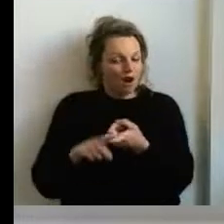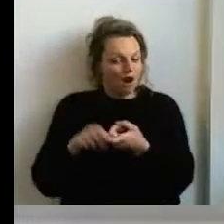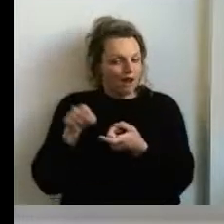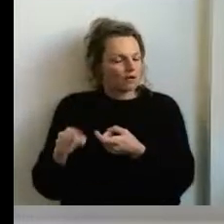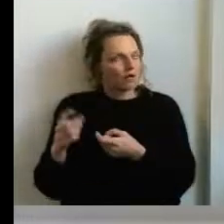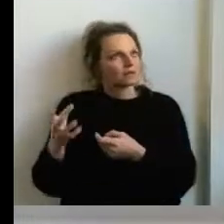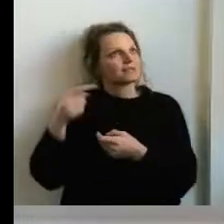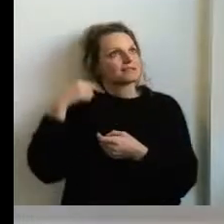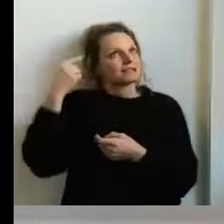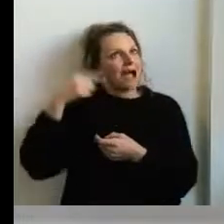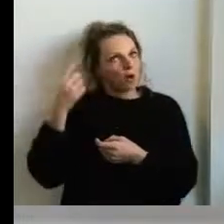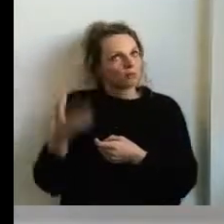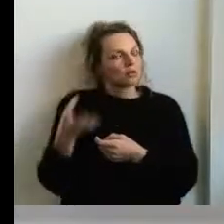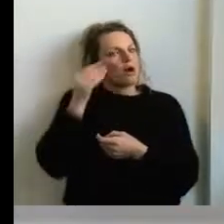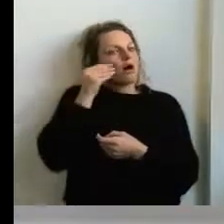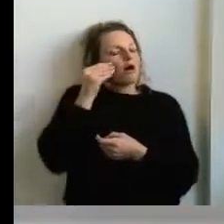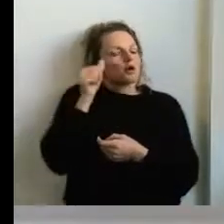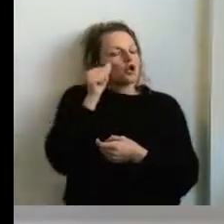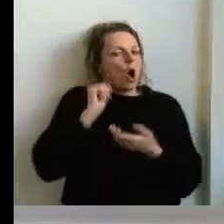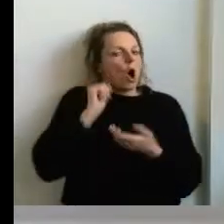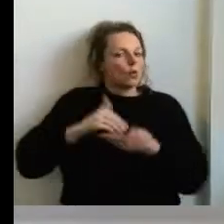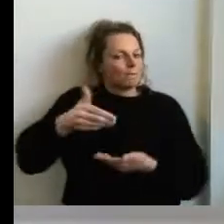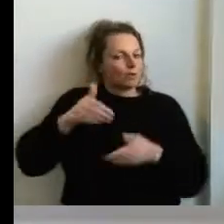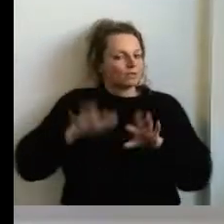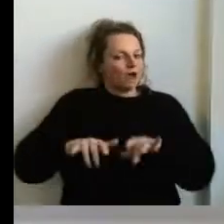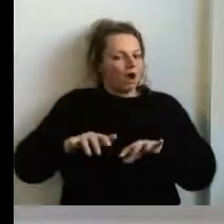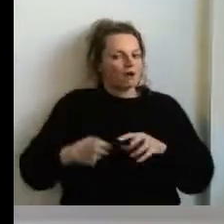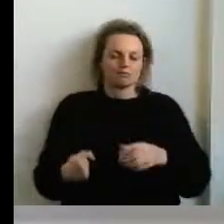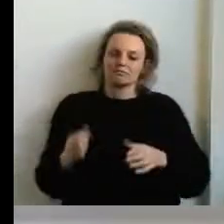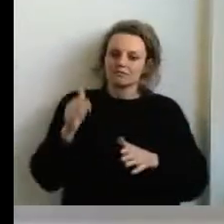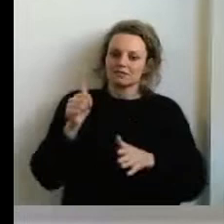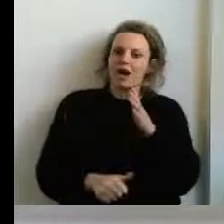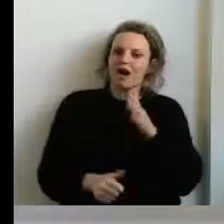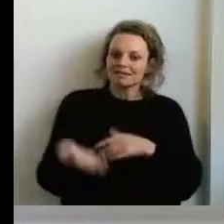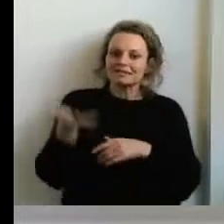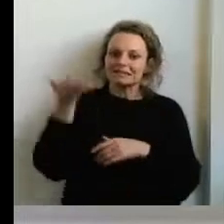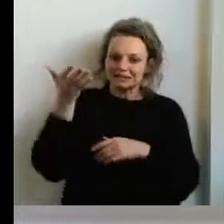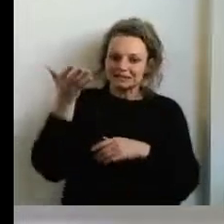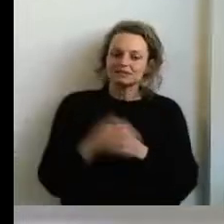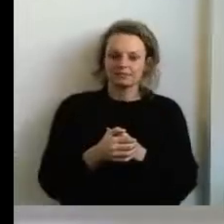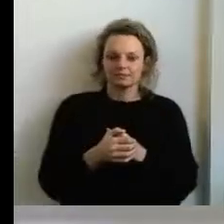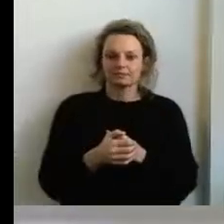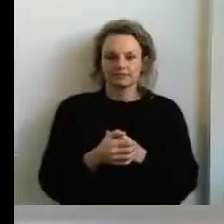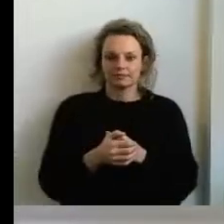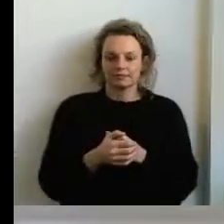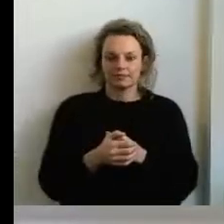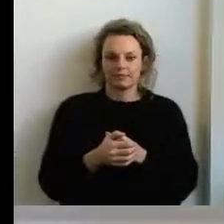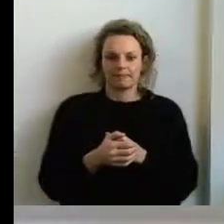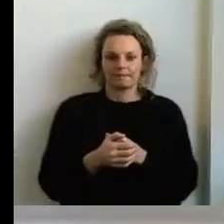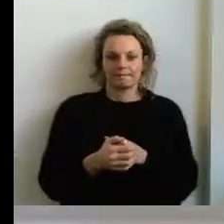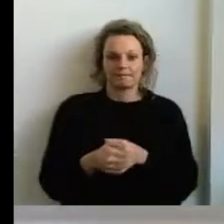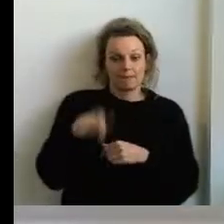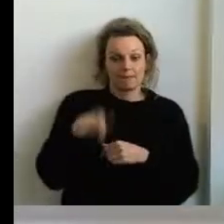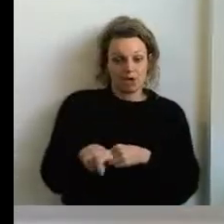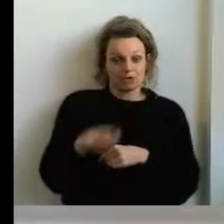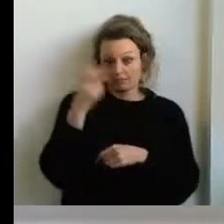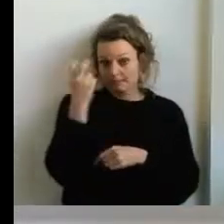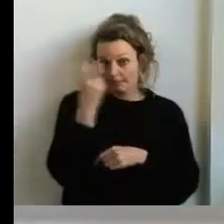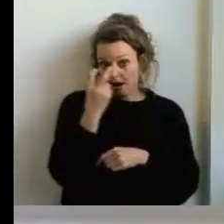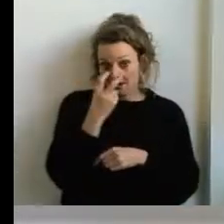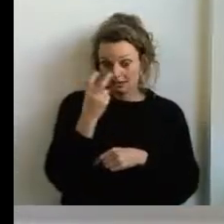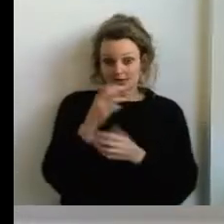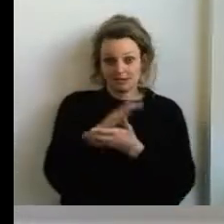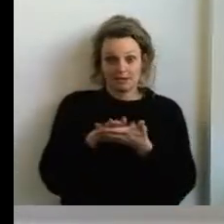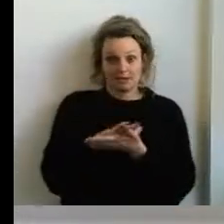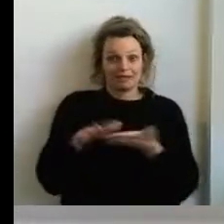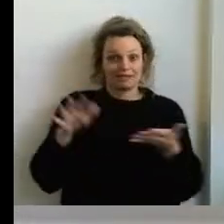difference between the sounds is that they will follow the visual personality of Windows. So a person who is blind can actually